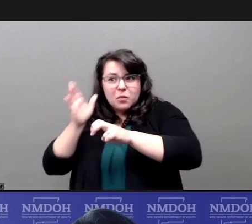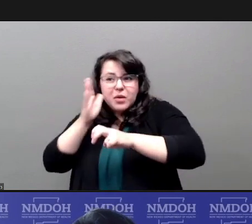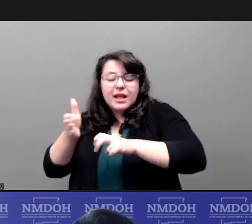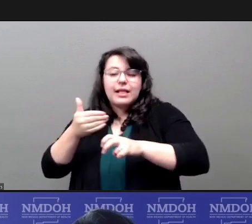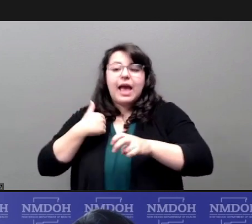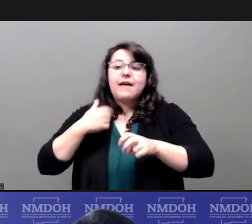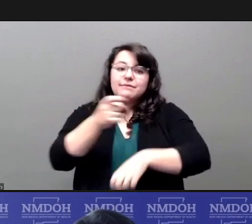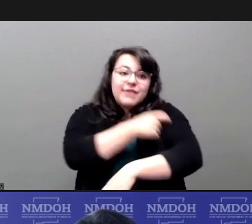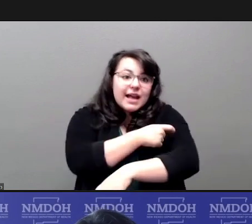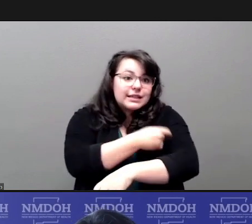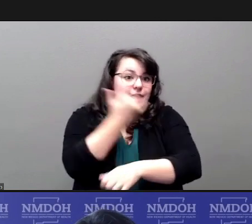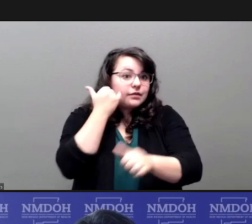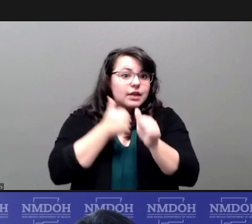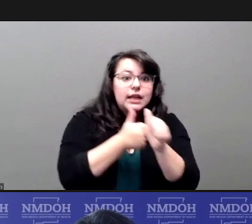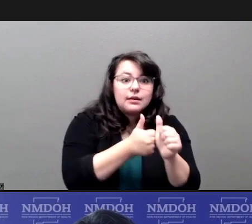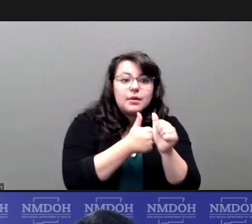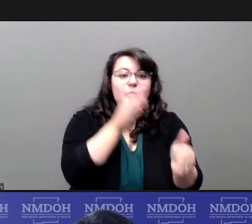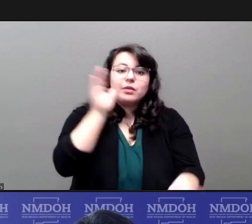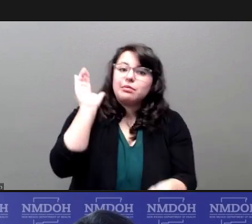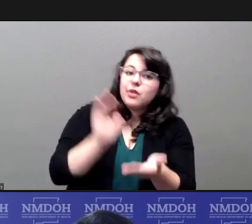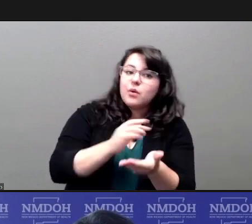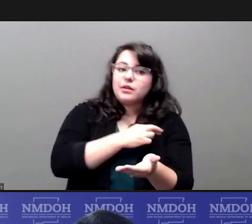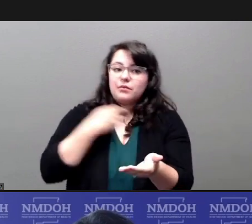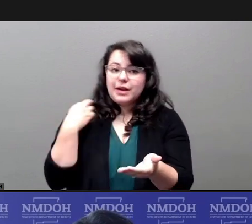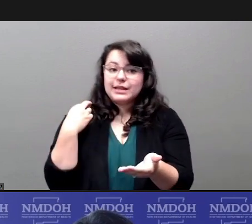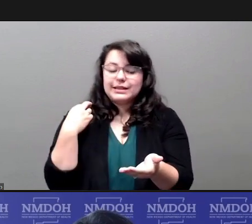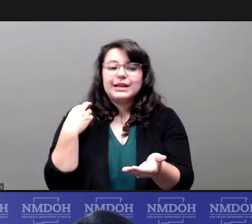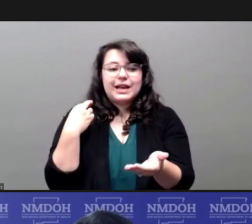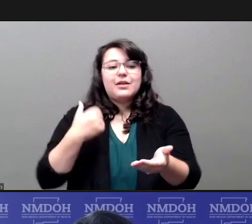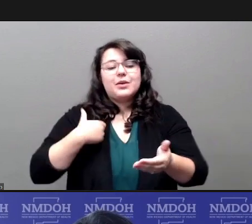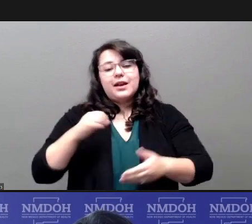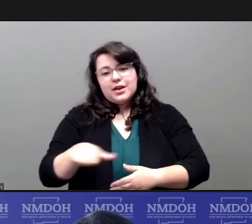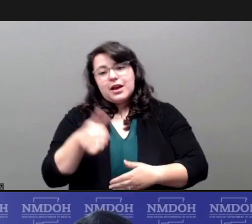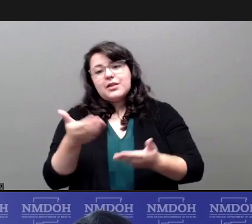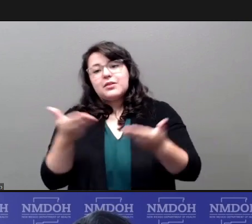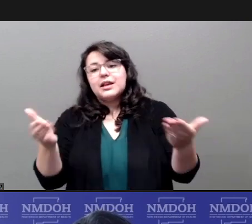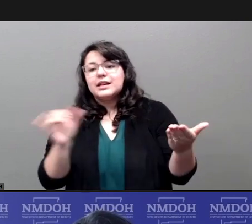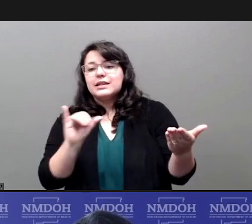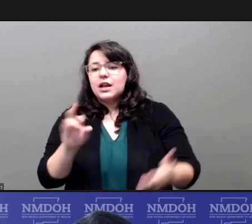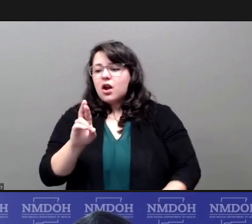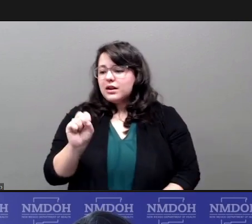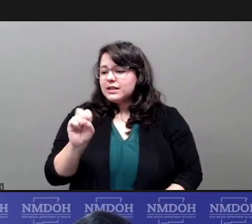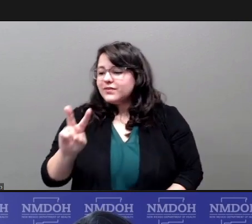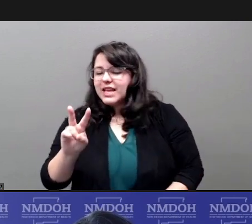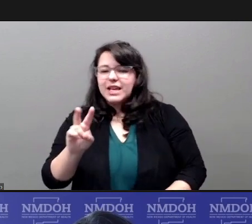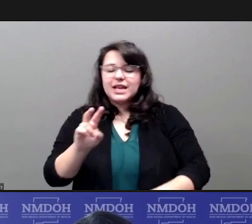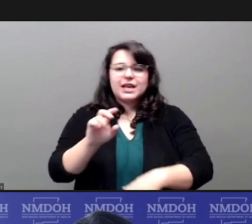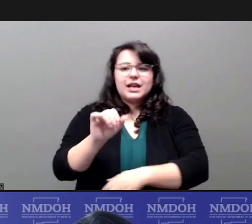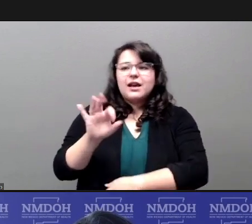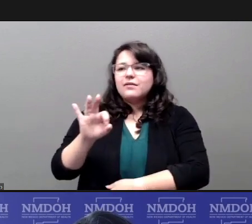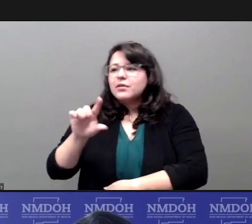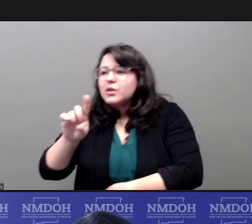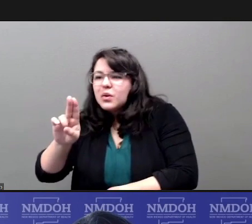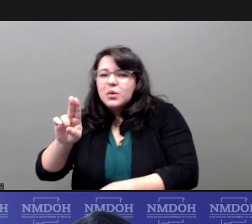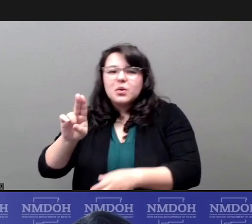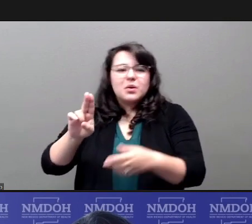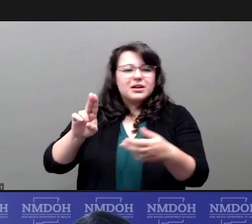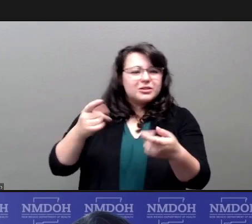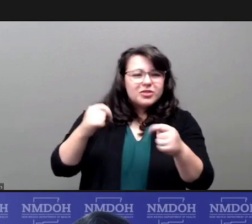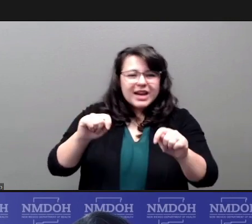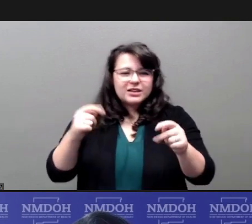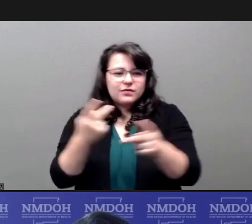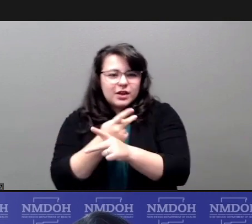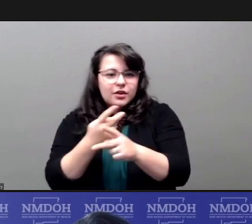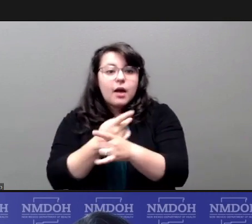if we keep up, will lower our risks. And then we have other things like RSV and influenza, where we're figuring out masks